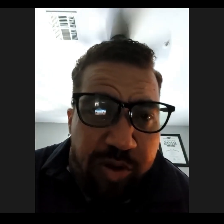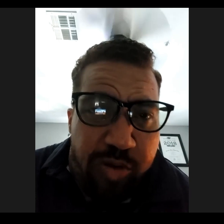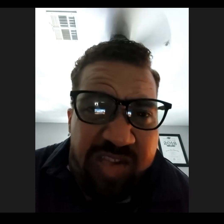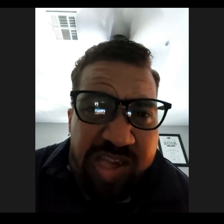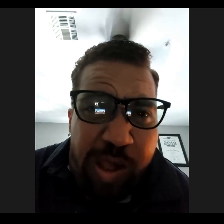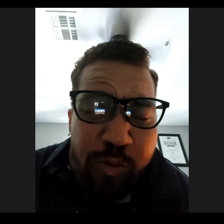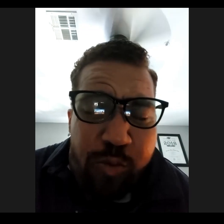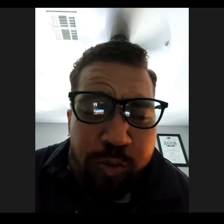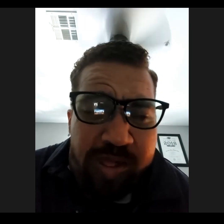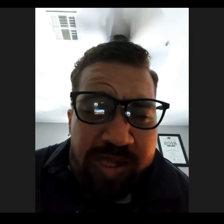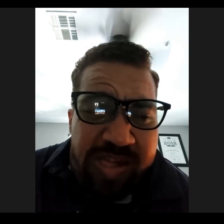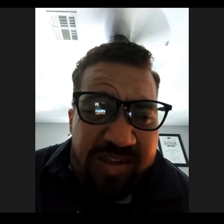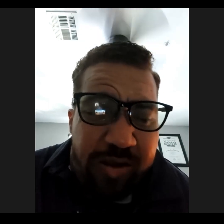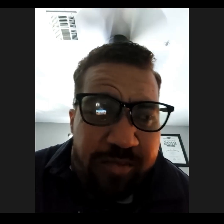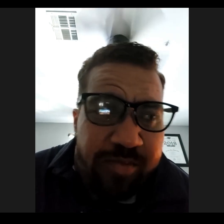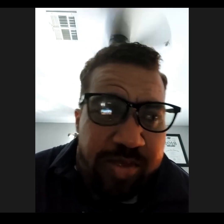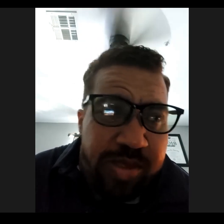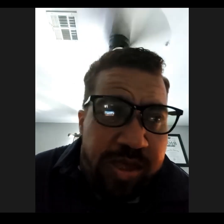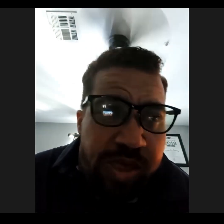I'm noticing how cool it is